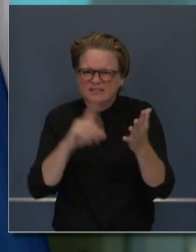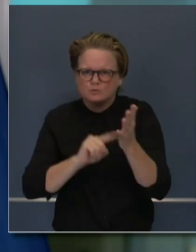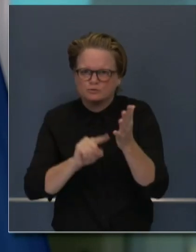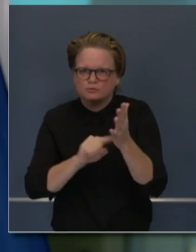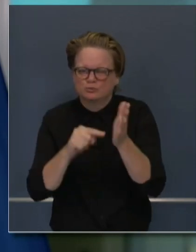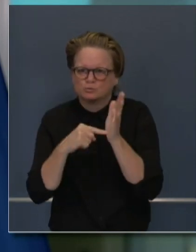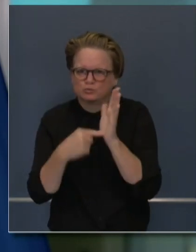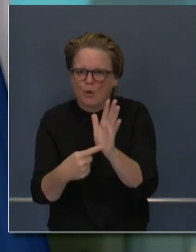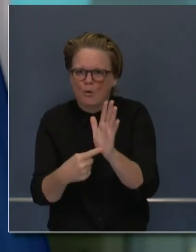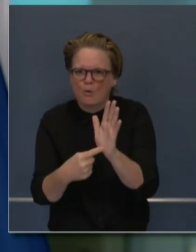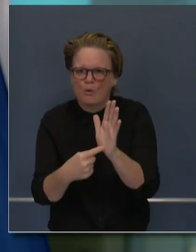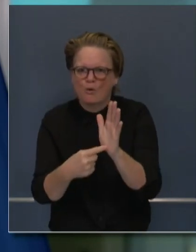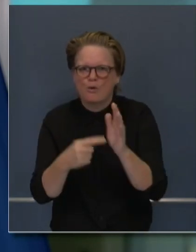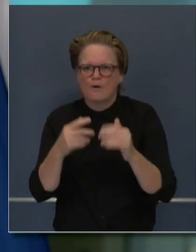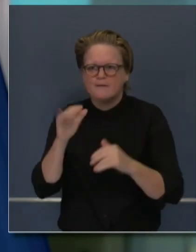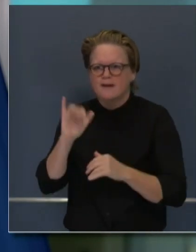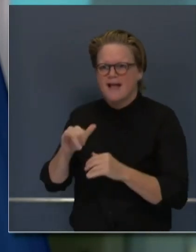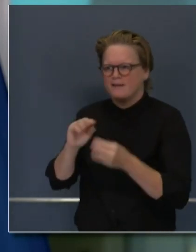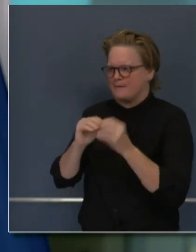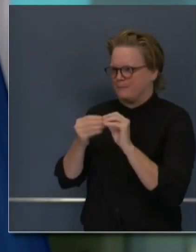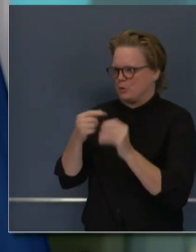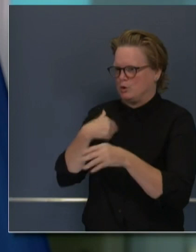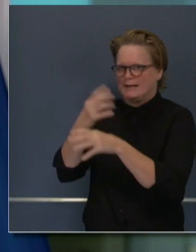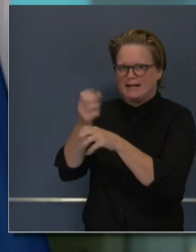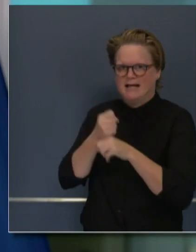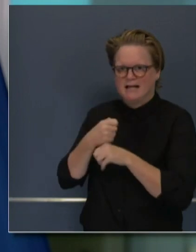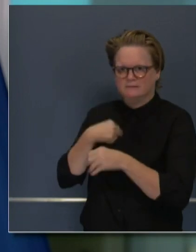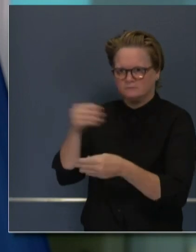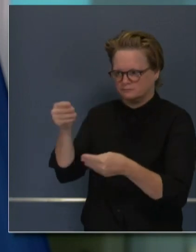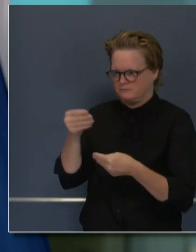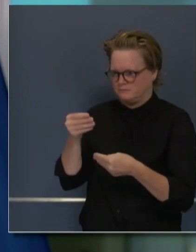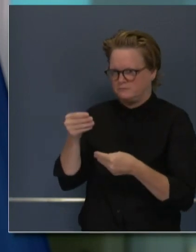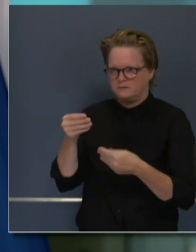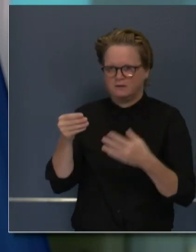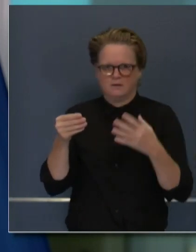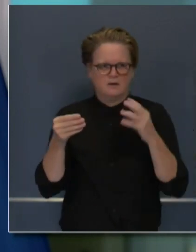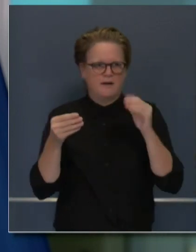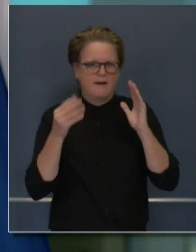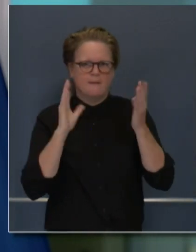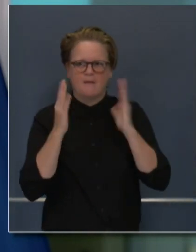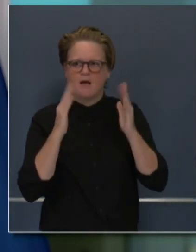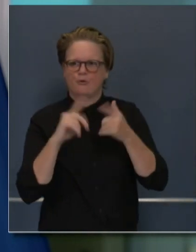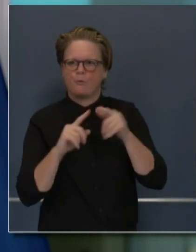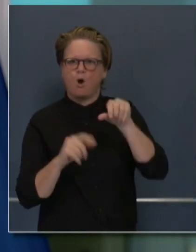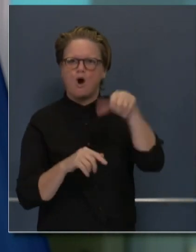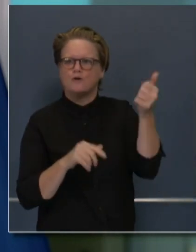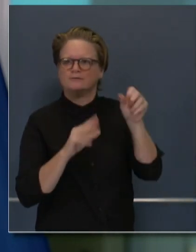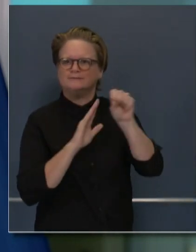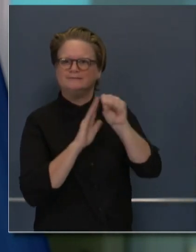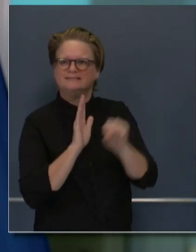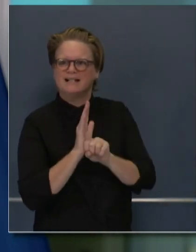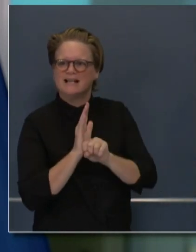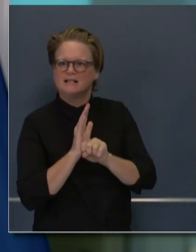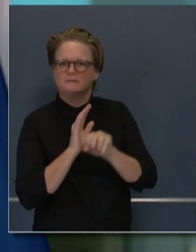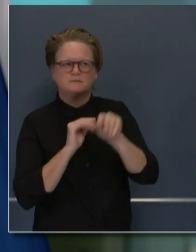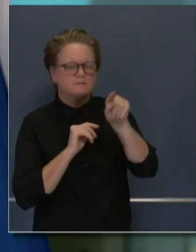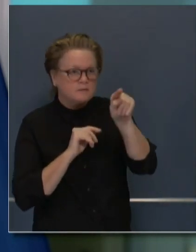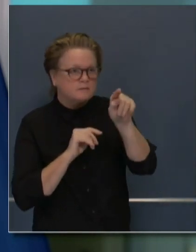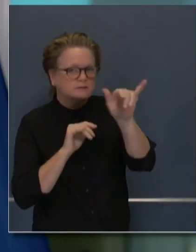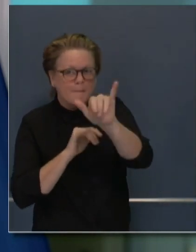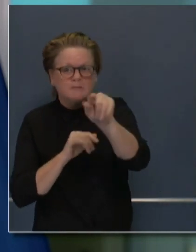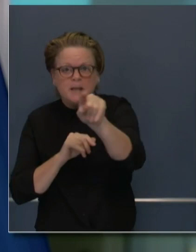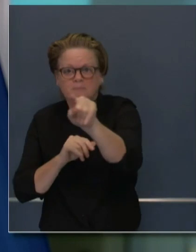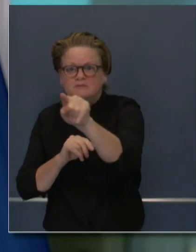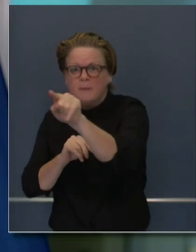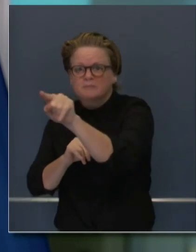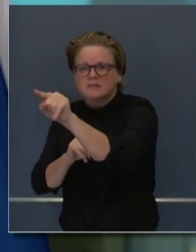just the local data, but some national evidence, big studies that are demonstrating the same. So yes, we are doing as